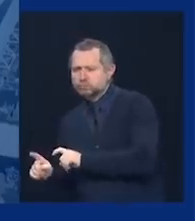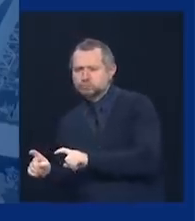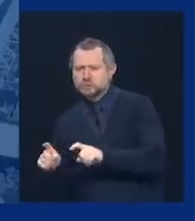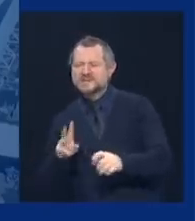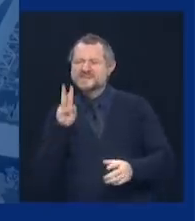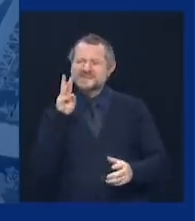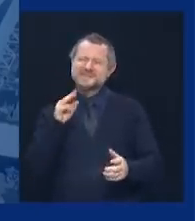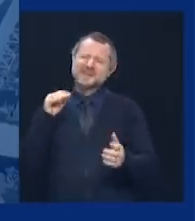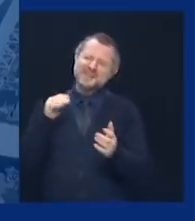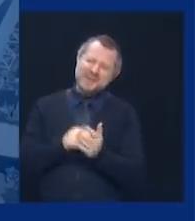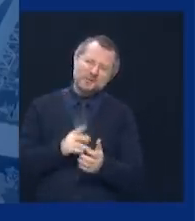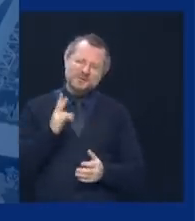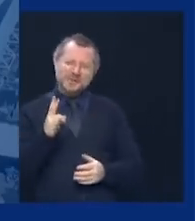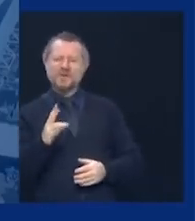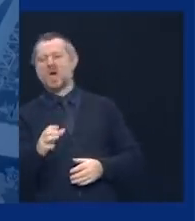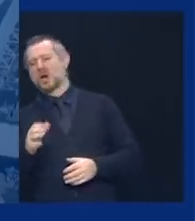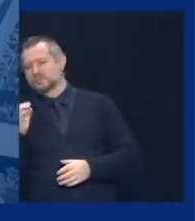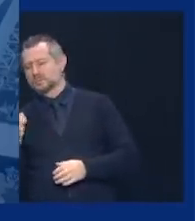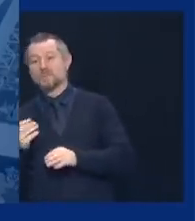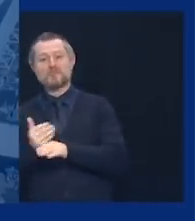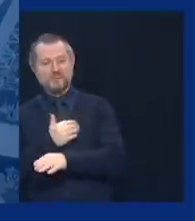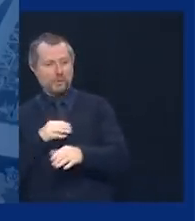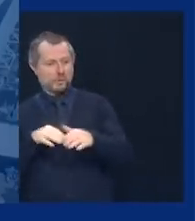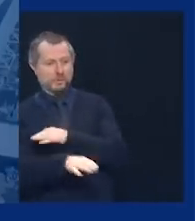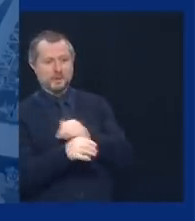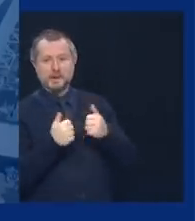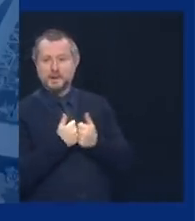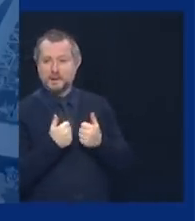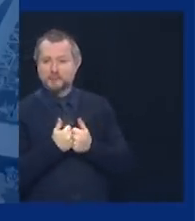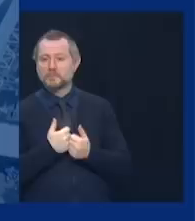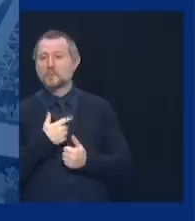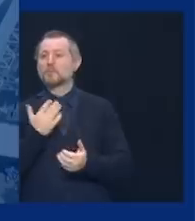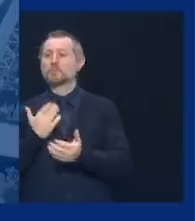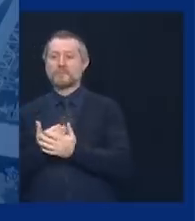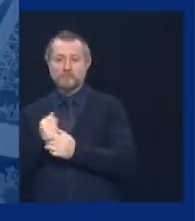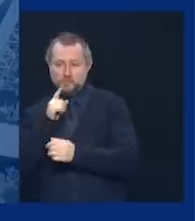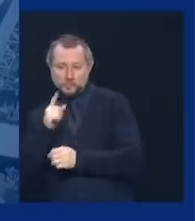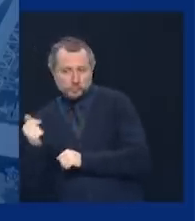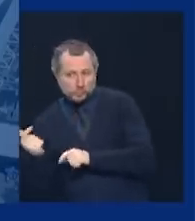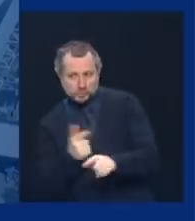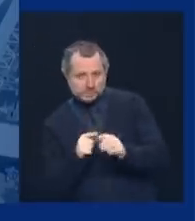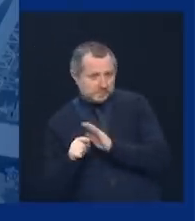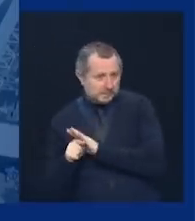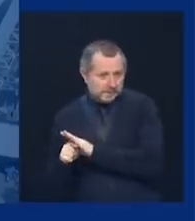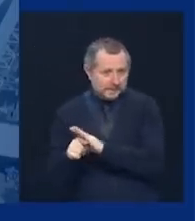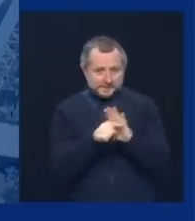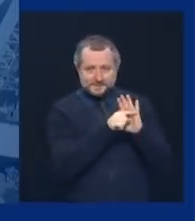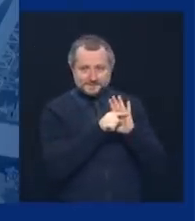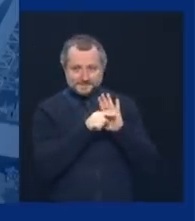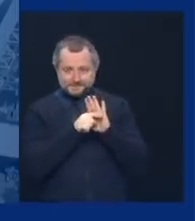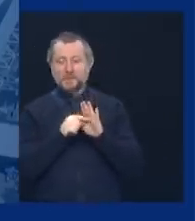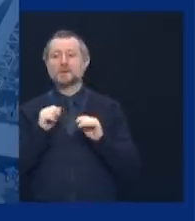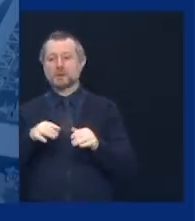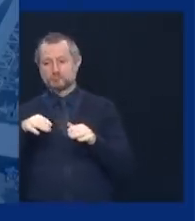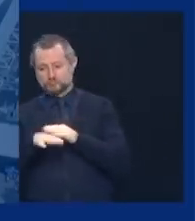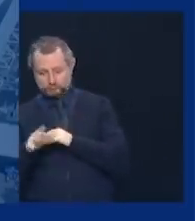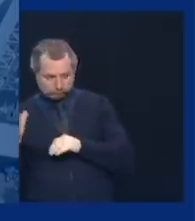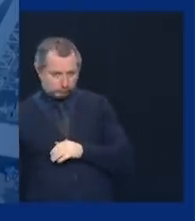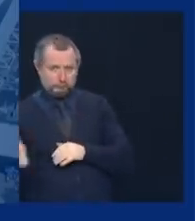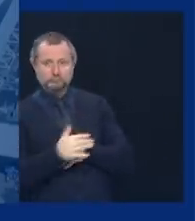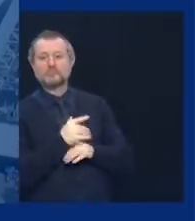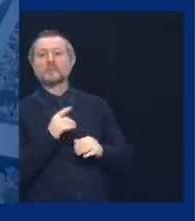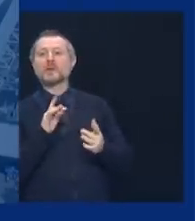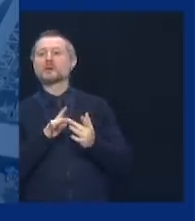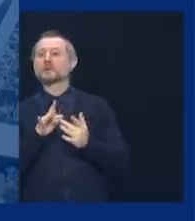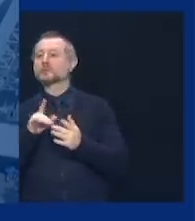prior to the game. We'll have proof of a negative result prior to entering. We'll work with the team, and we will do contact tracing